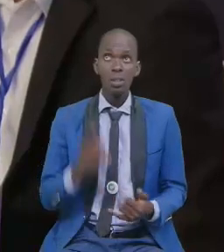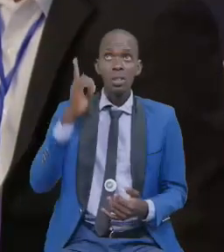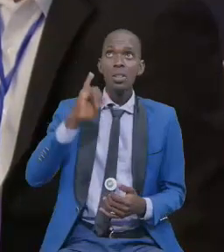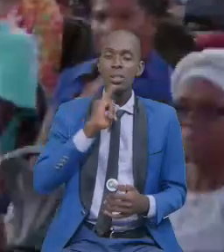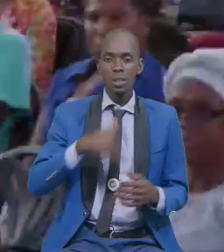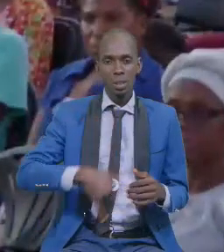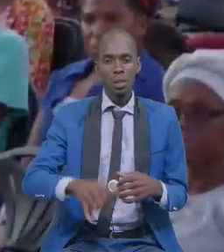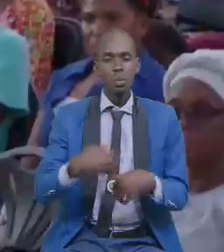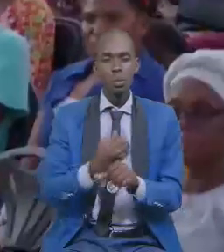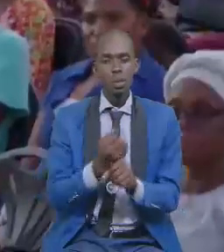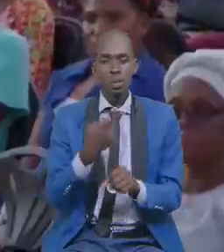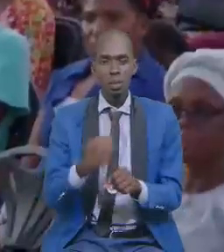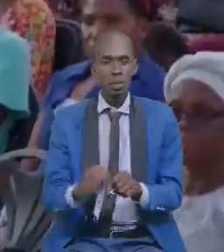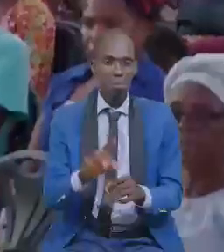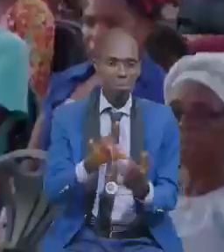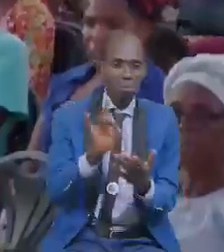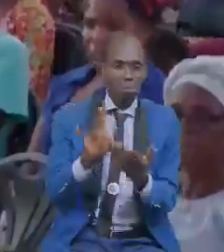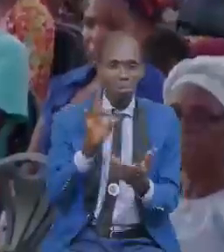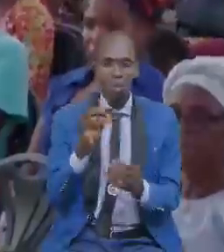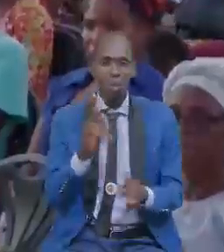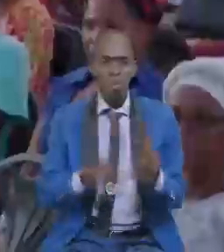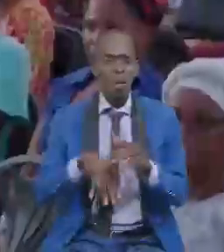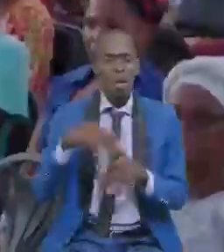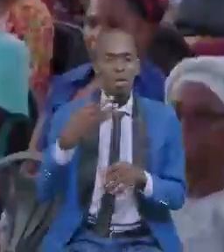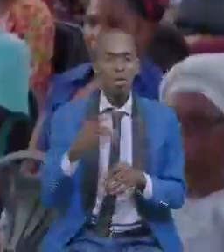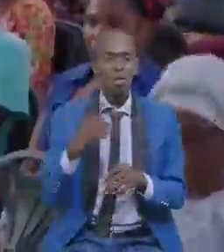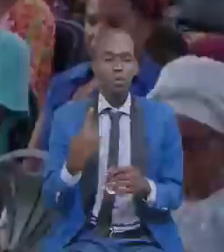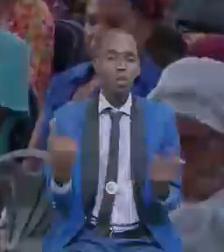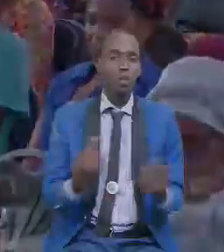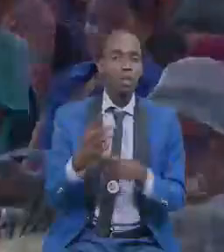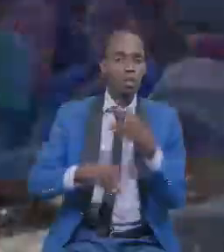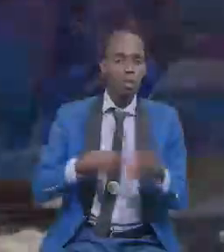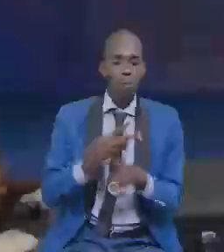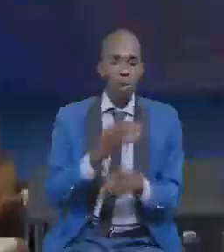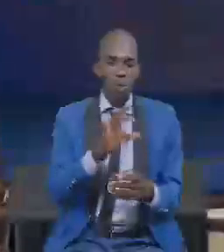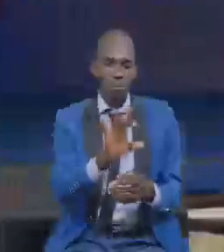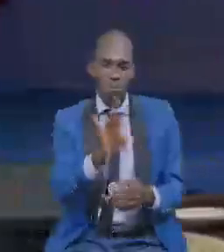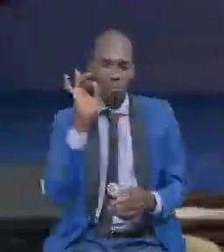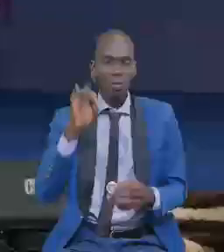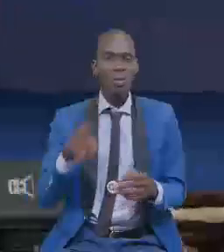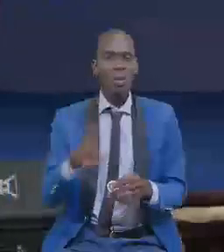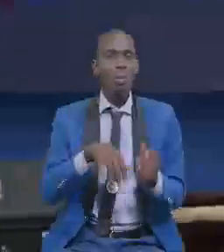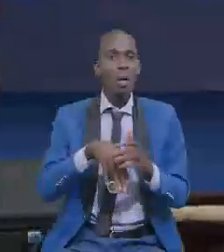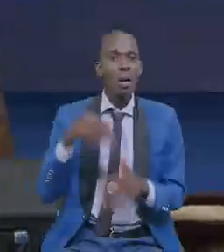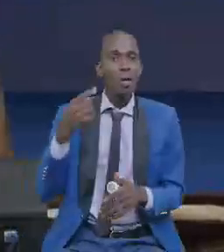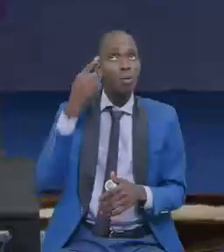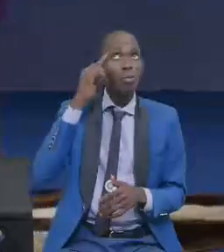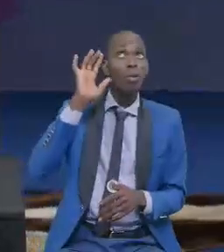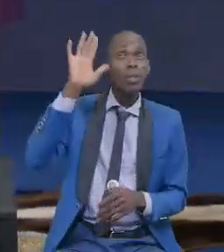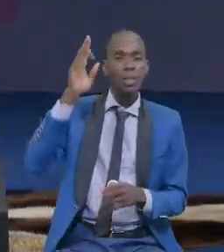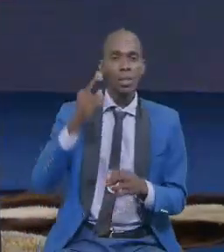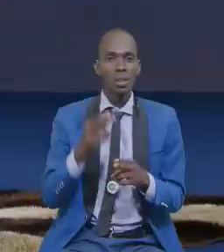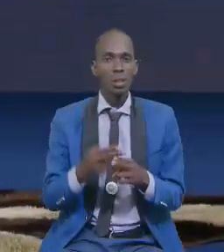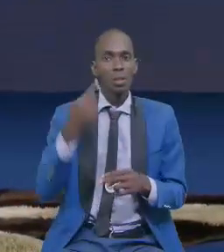choice of people out of the Gentile nations and take them out for his name, for